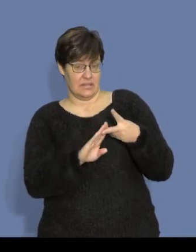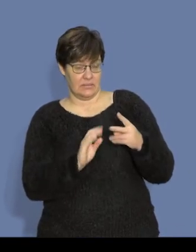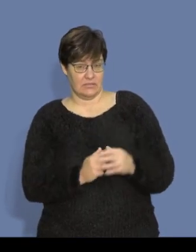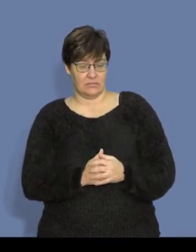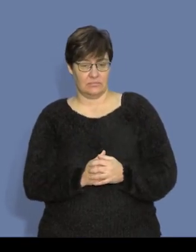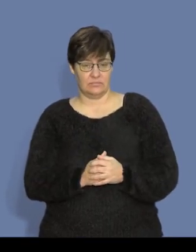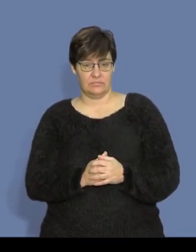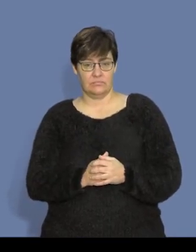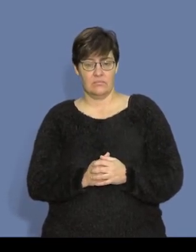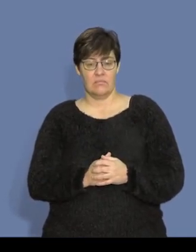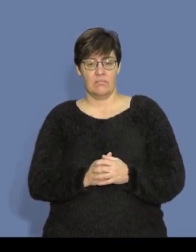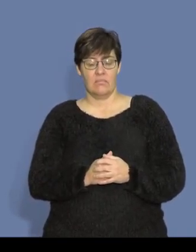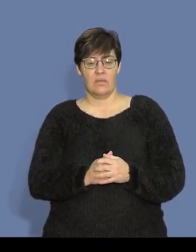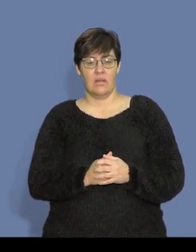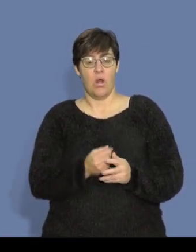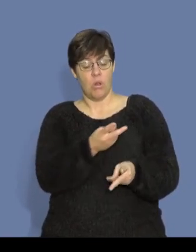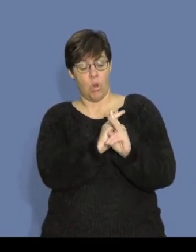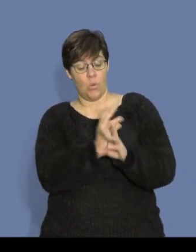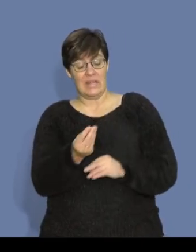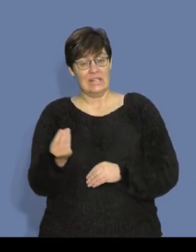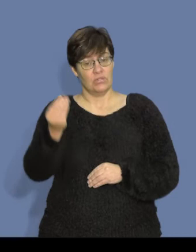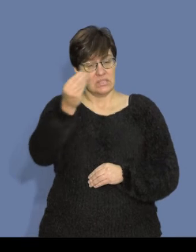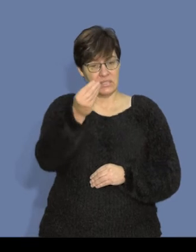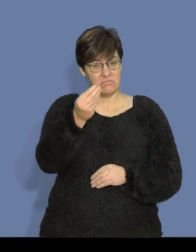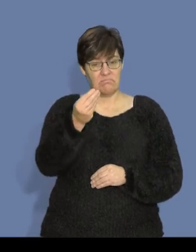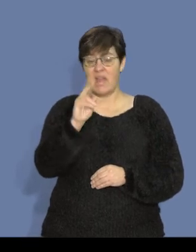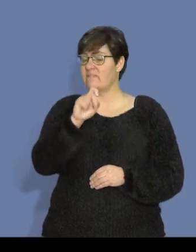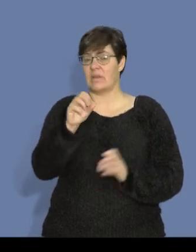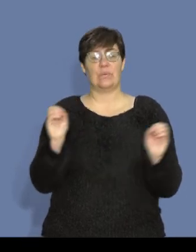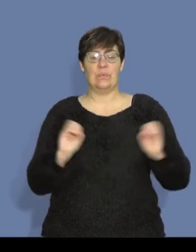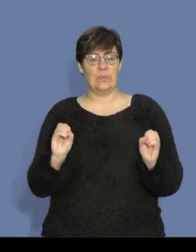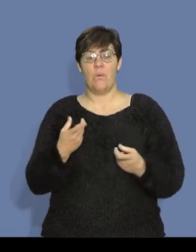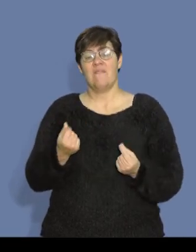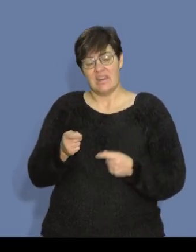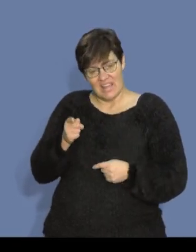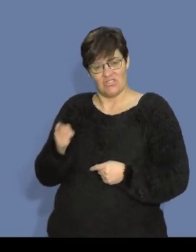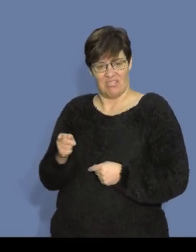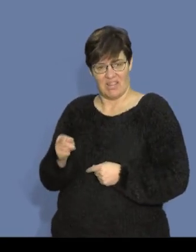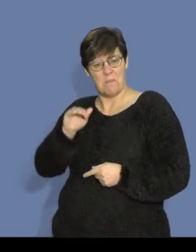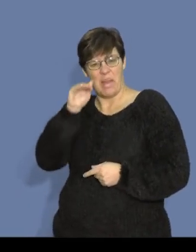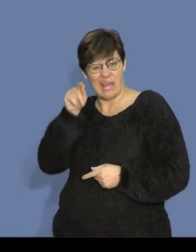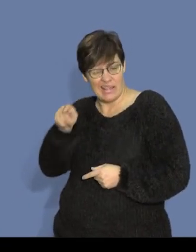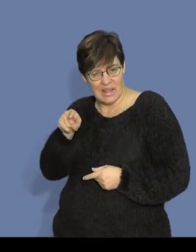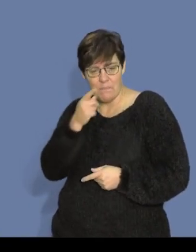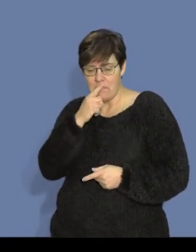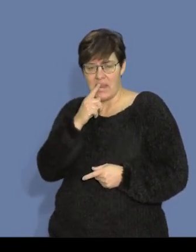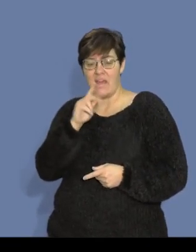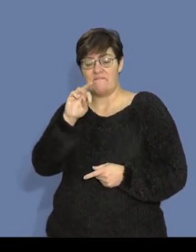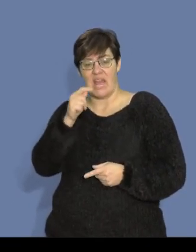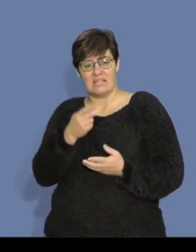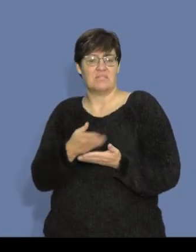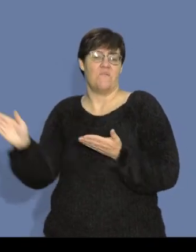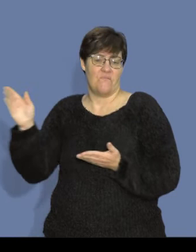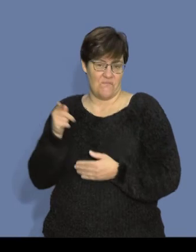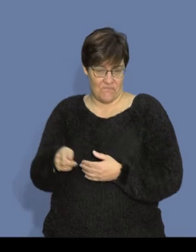two, interest on loan, again, no VAT on it because it's a financial transaction which is tax